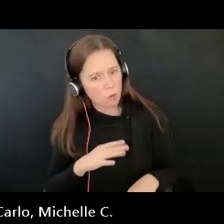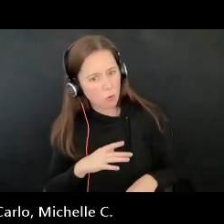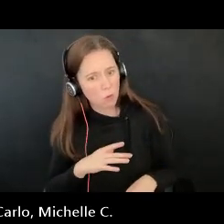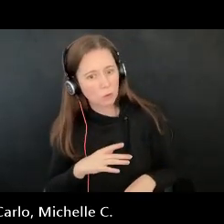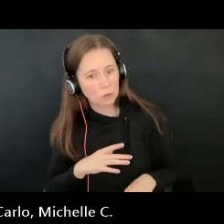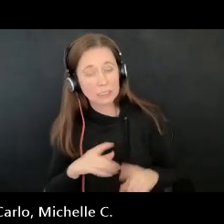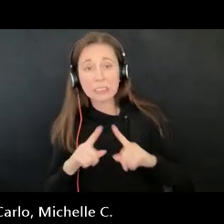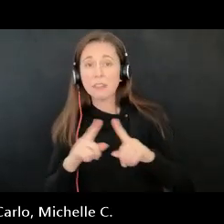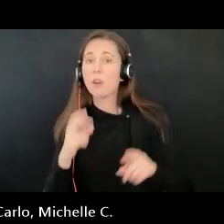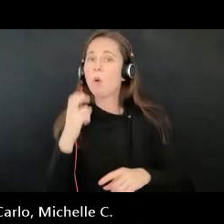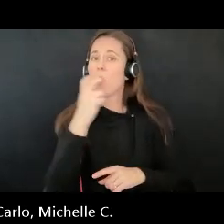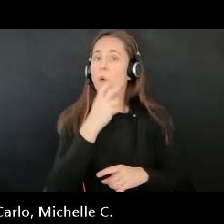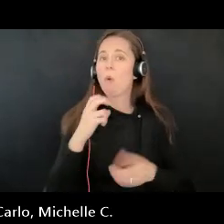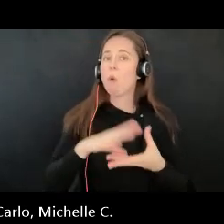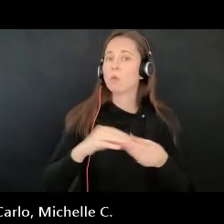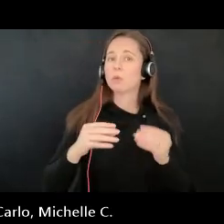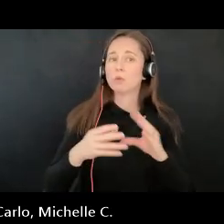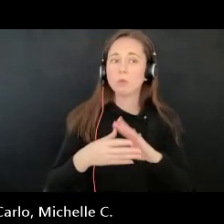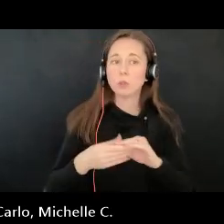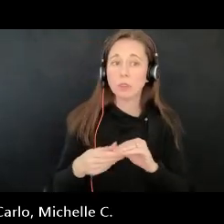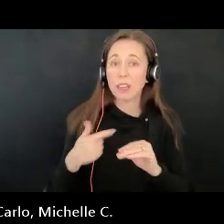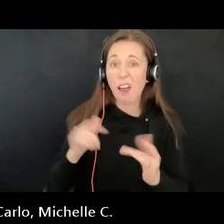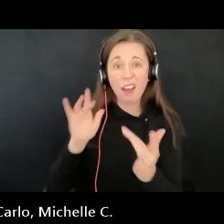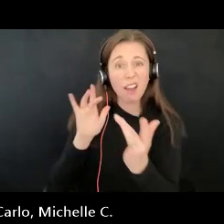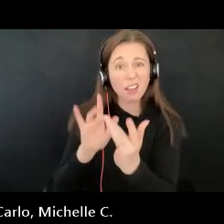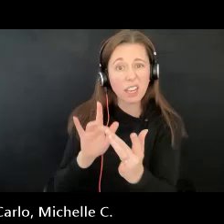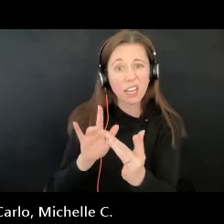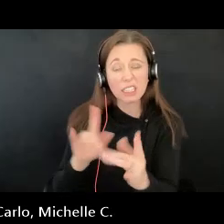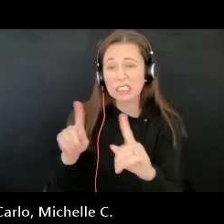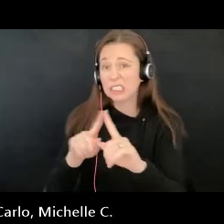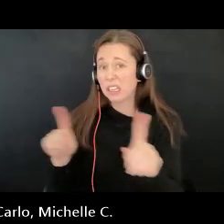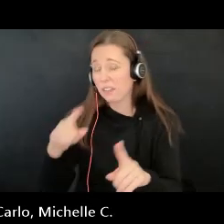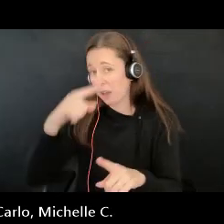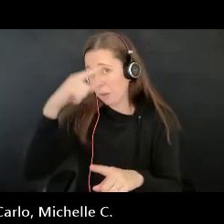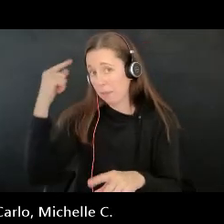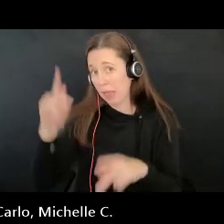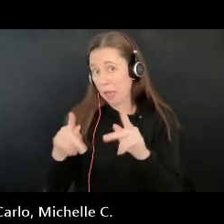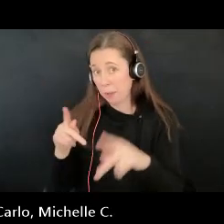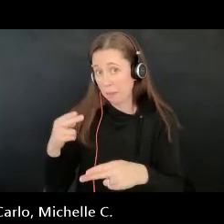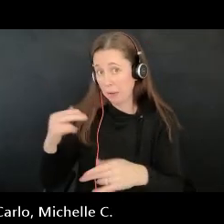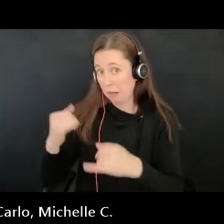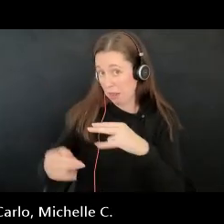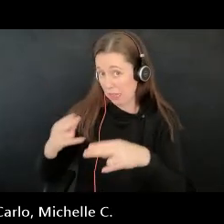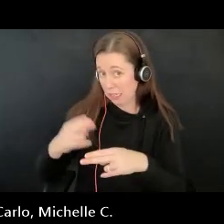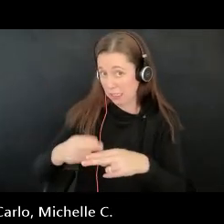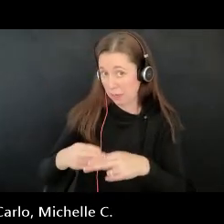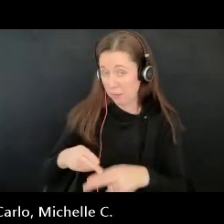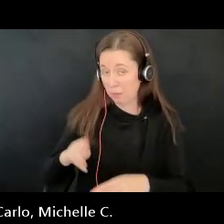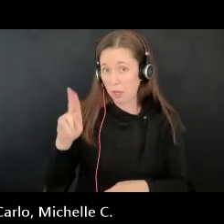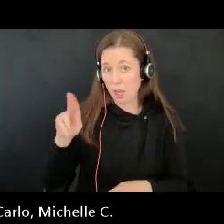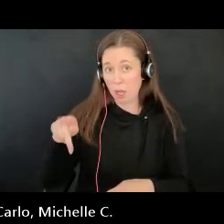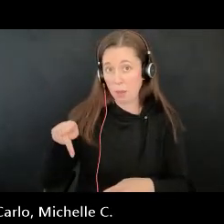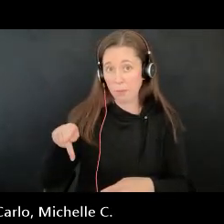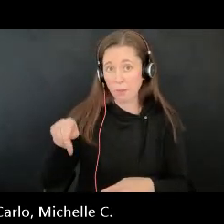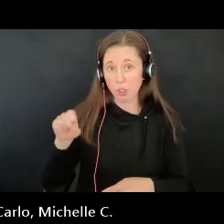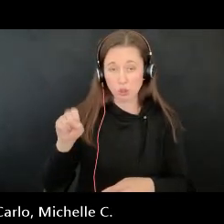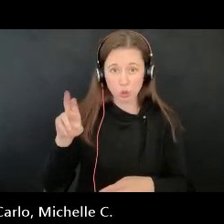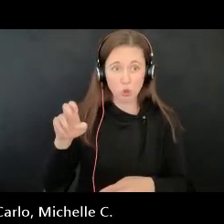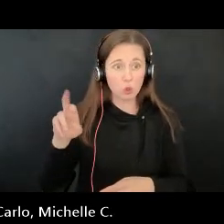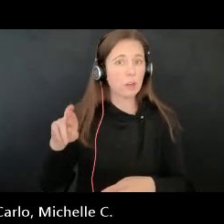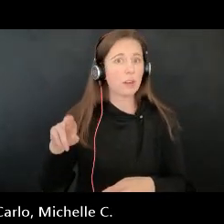from the shore, I reached out to some people, Black people with the last name Upshur, and I was able to interview them as well. On